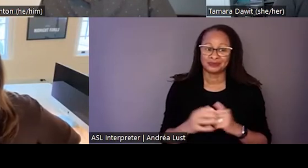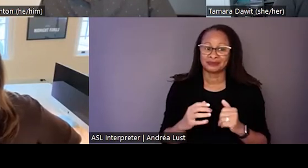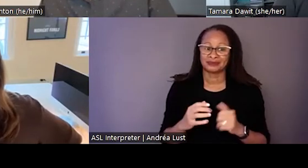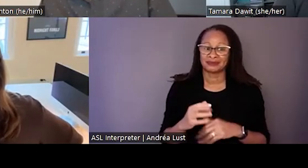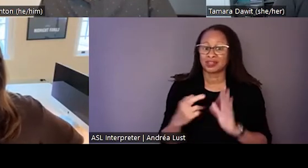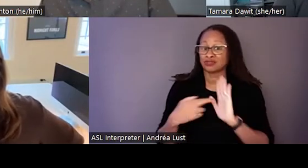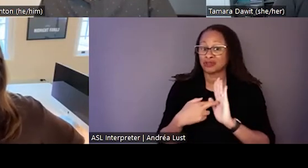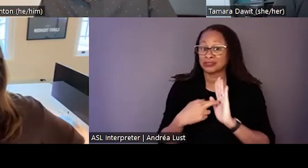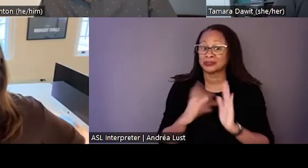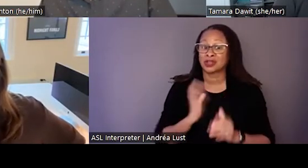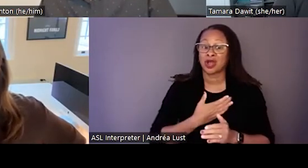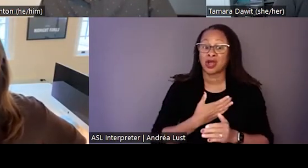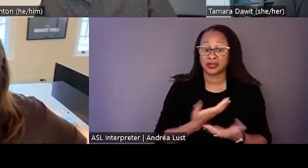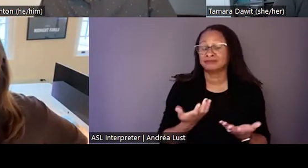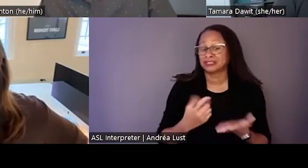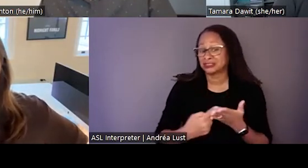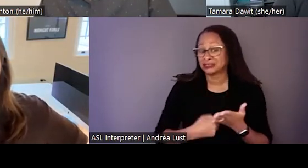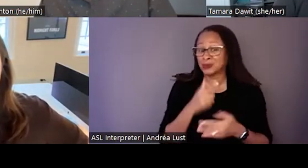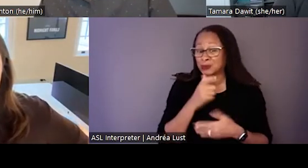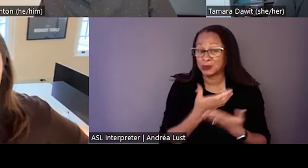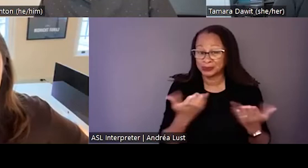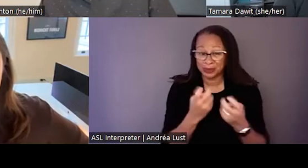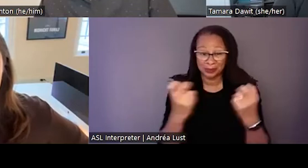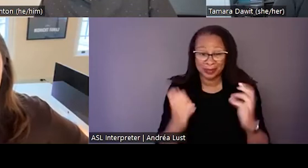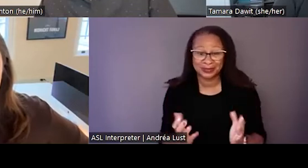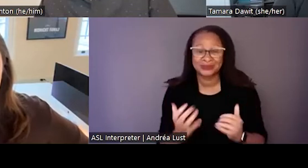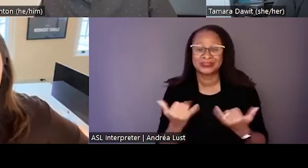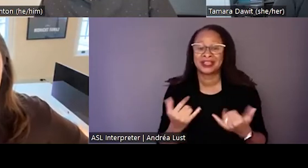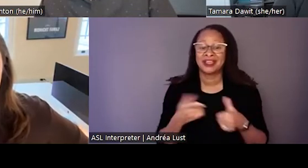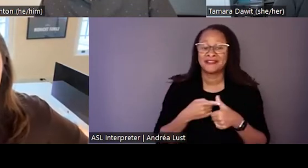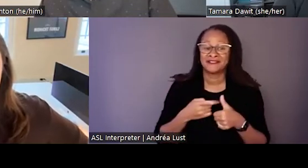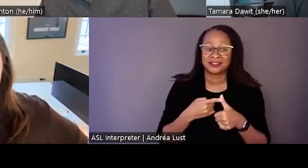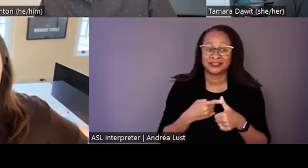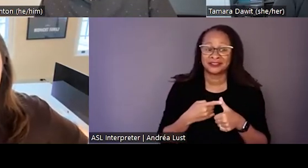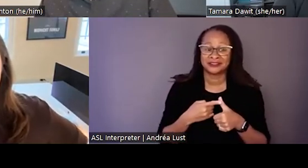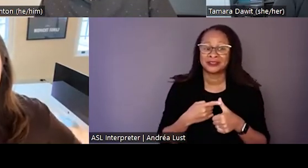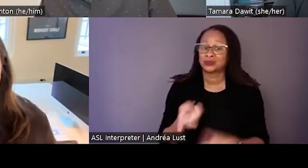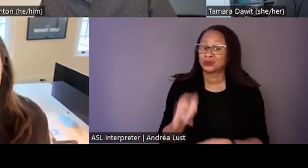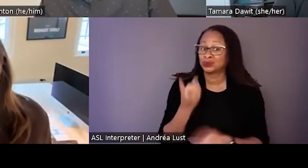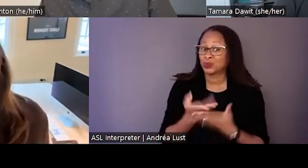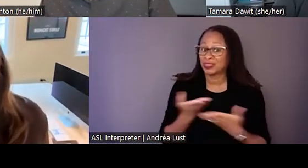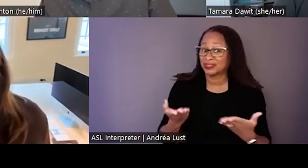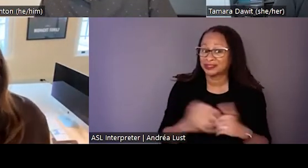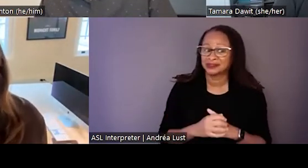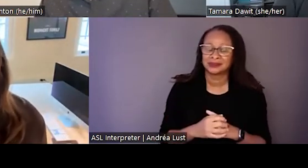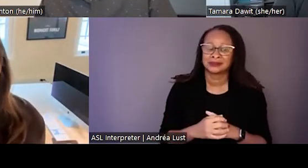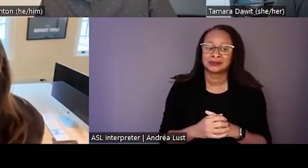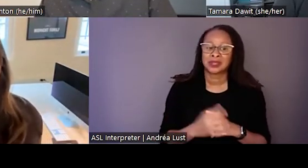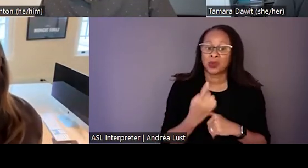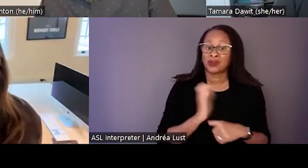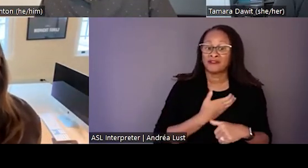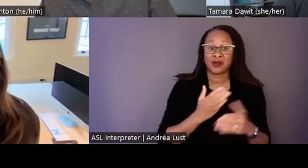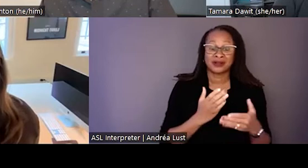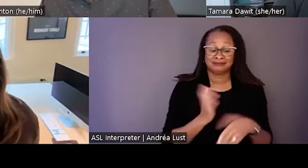presenting our speakers today. First of all, I'd like to say two things, actually. One of our